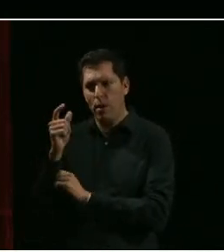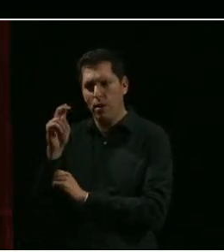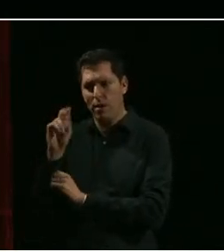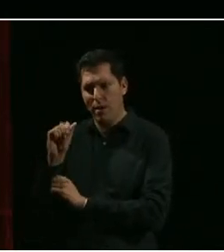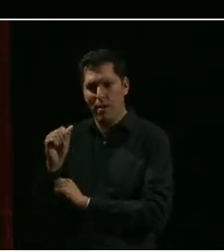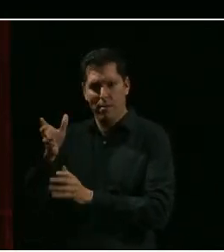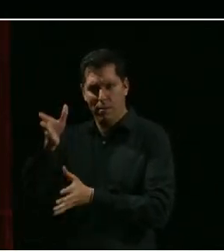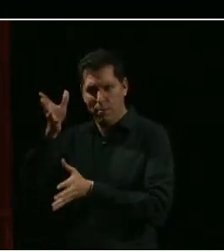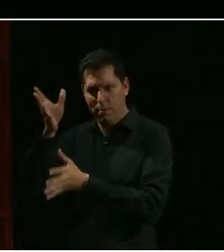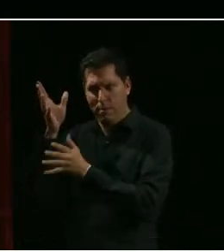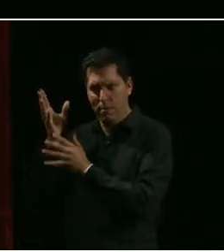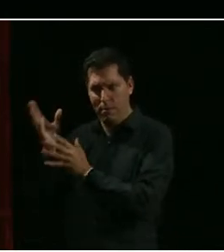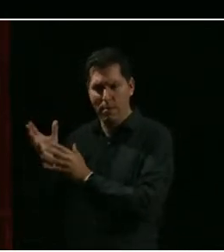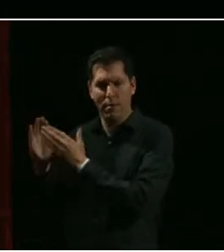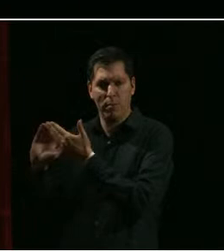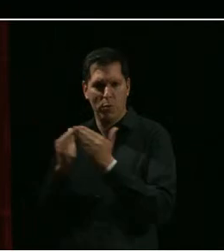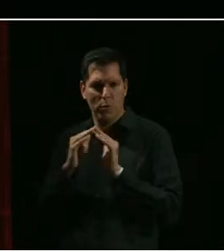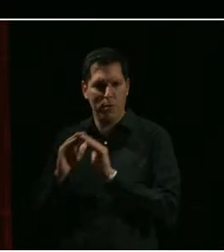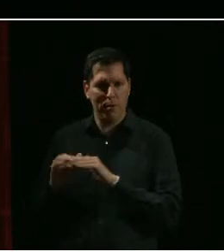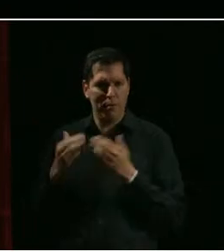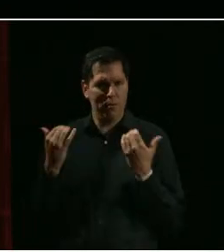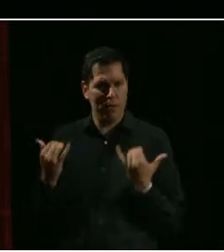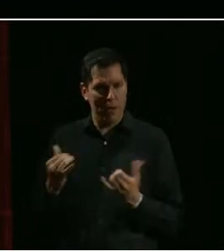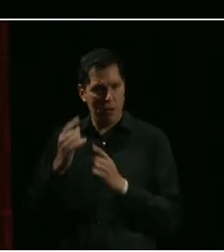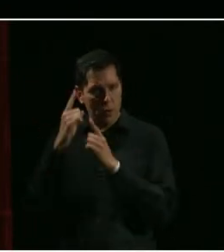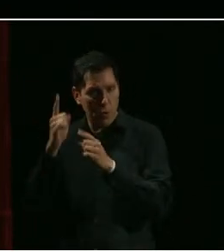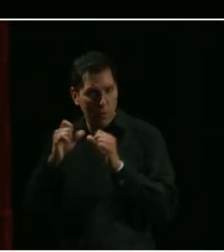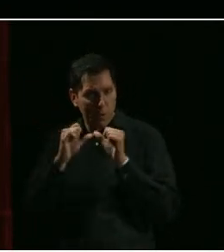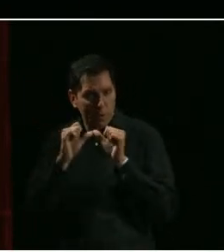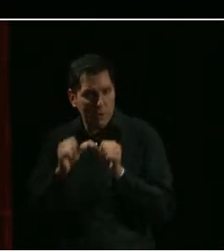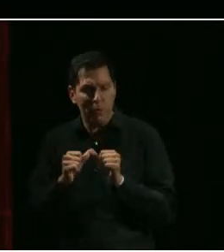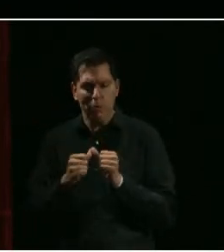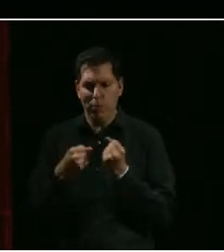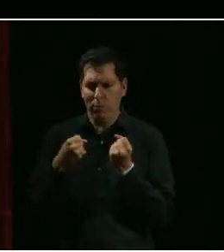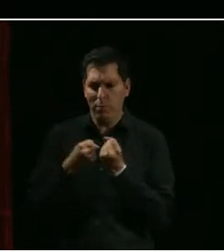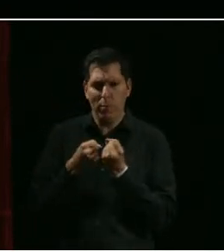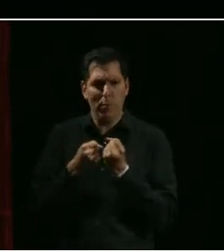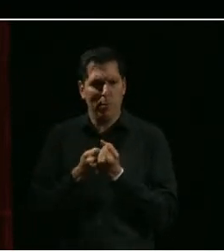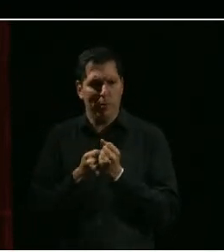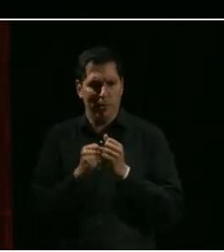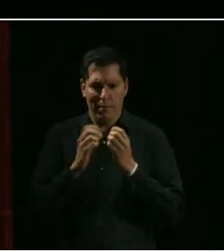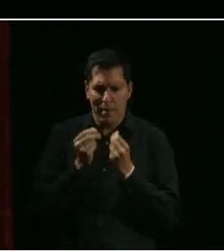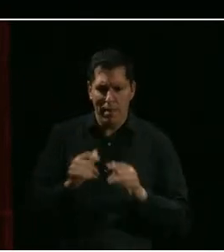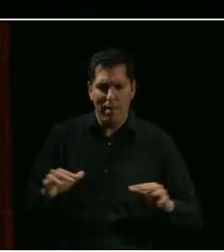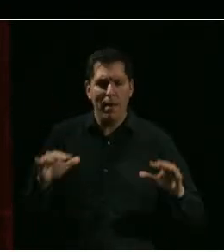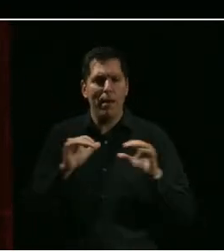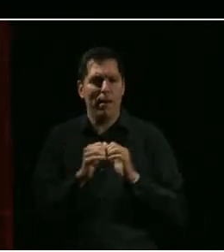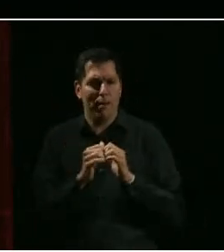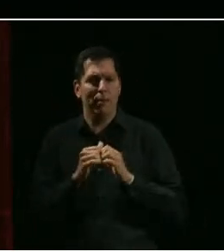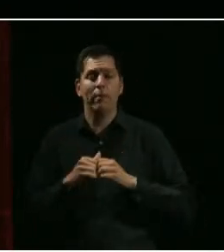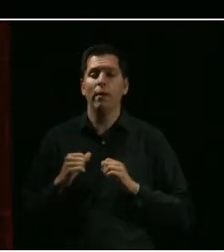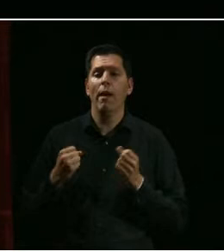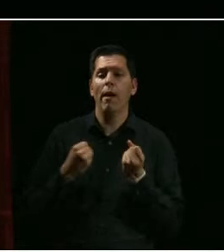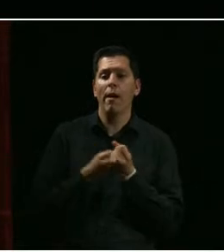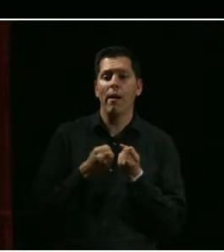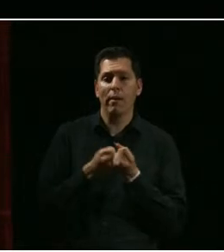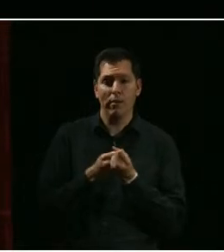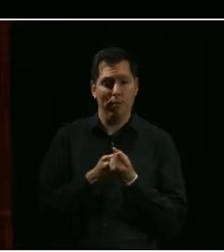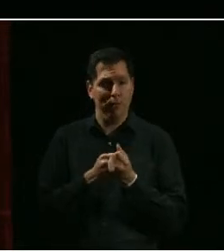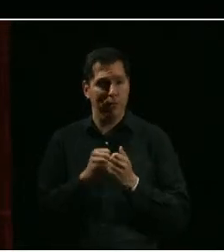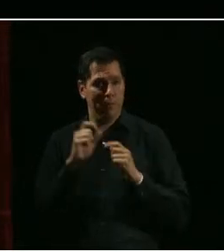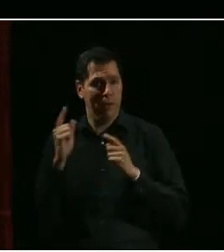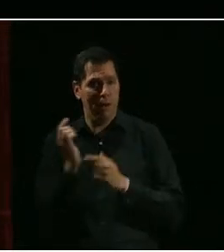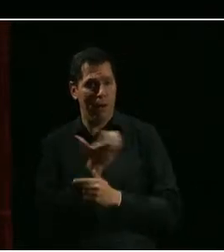ancestors and the Tongva community today, which continue to nurture this land and water through traditional practice, activism, art,